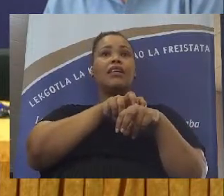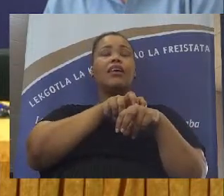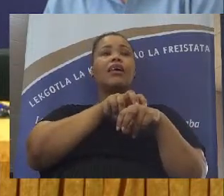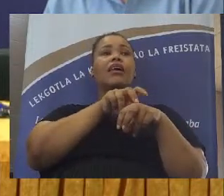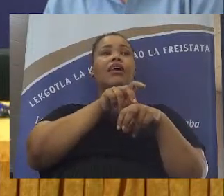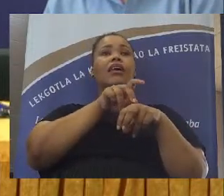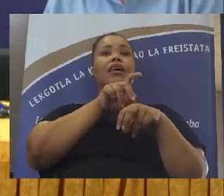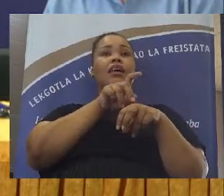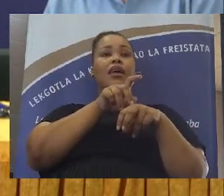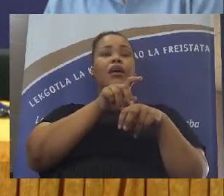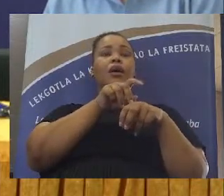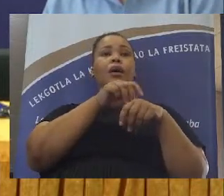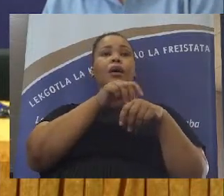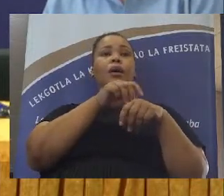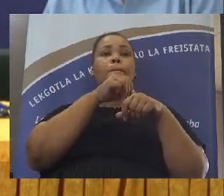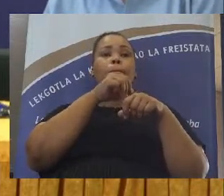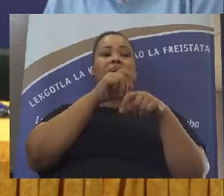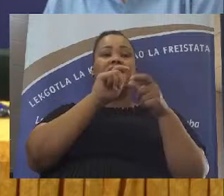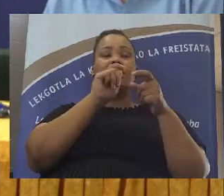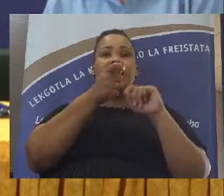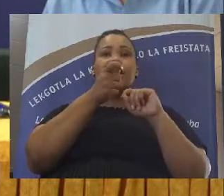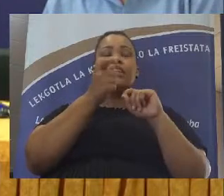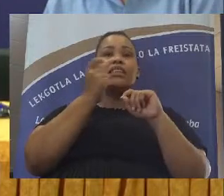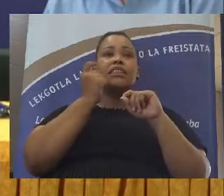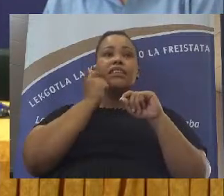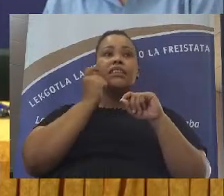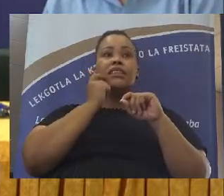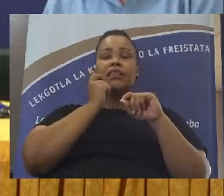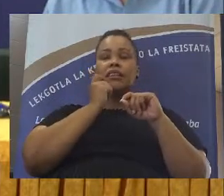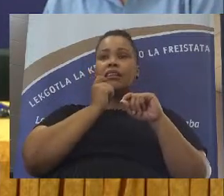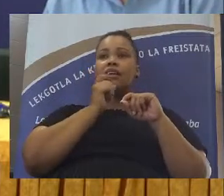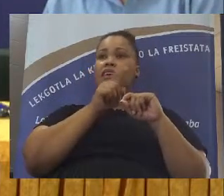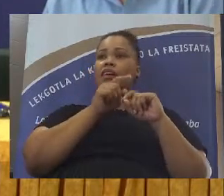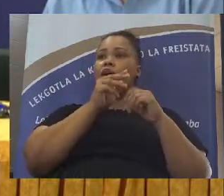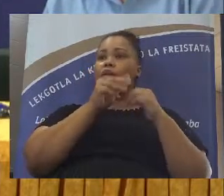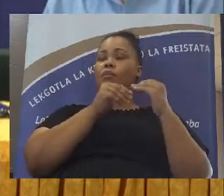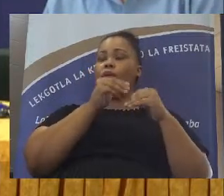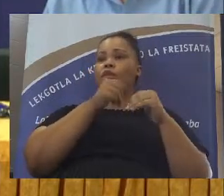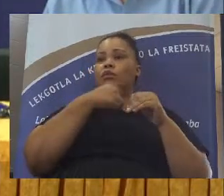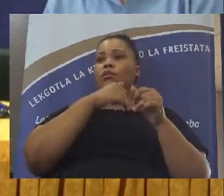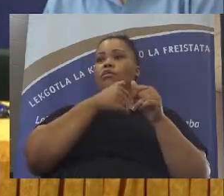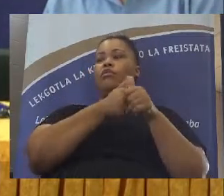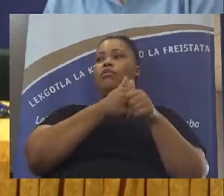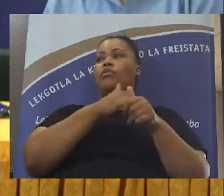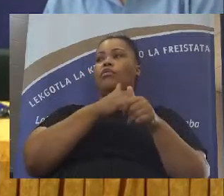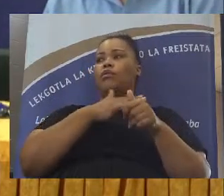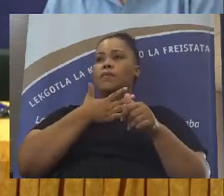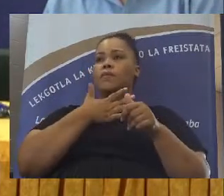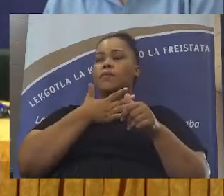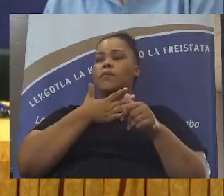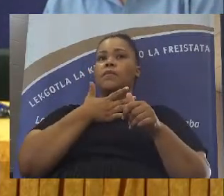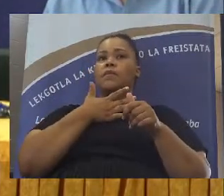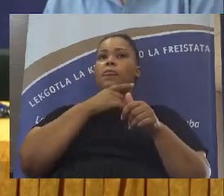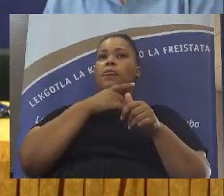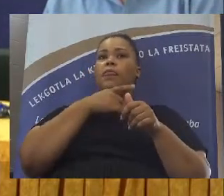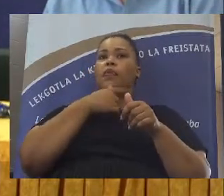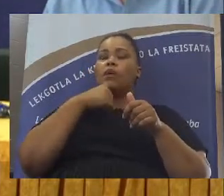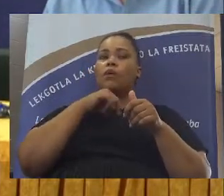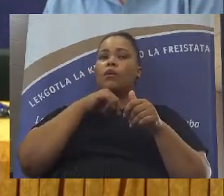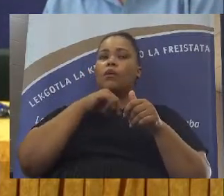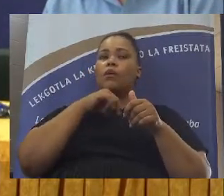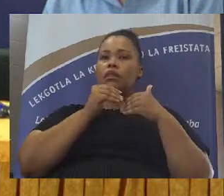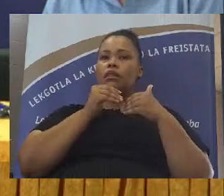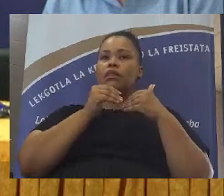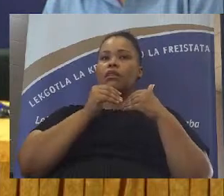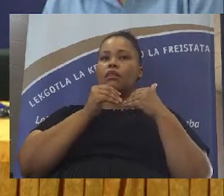it easy, make it workable. And that is a process that we want to follow. So we are slowly but surely, the wheels